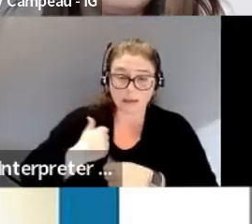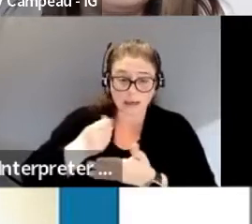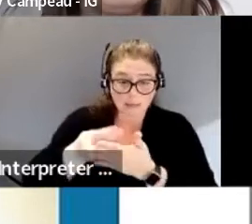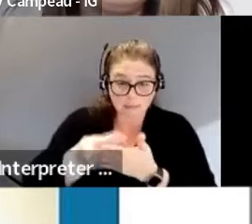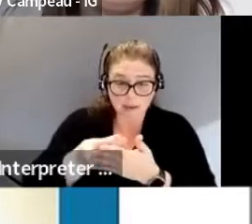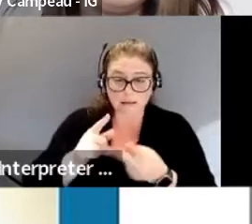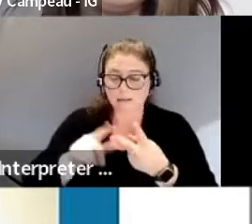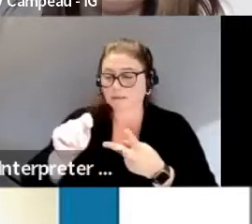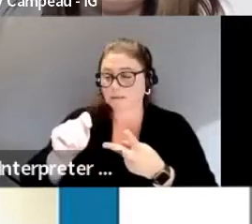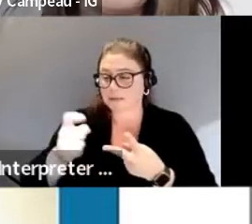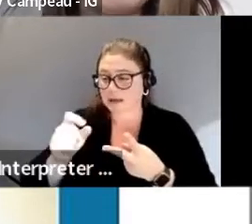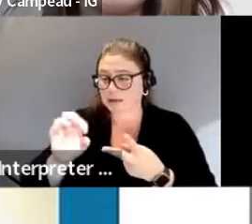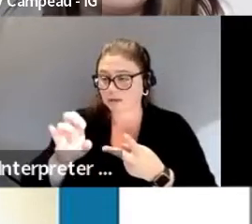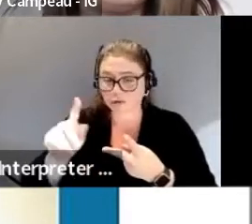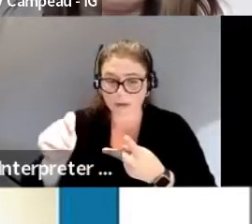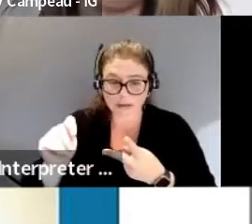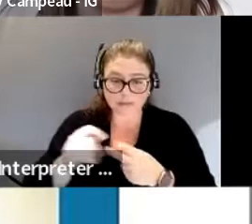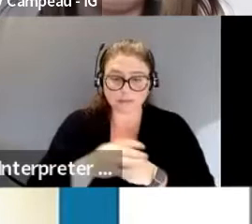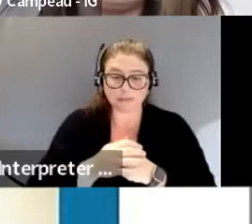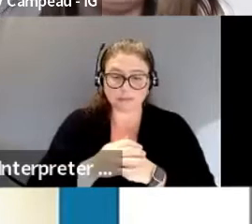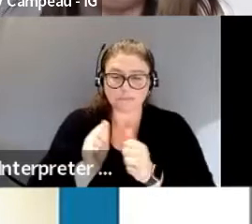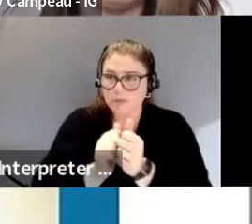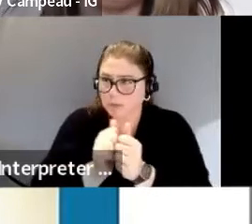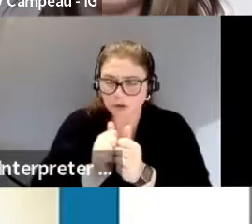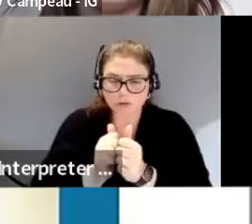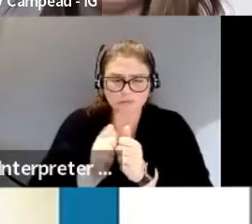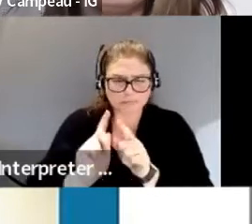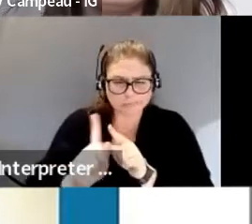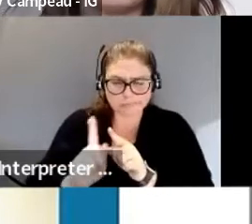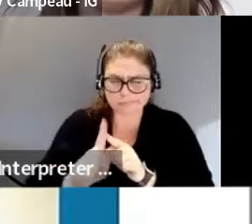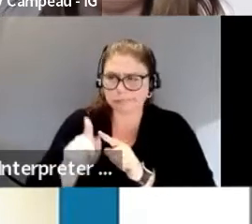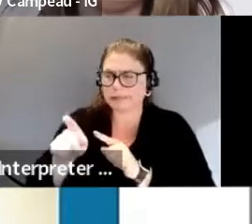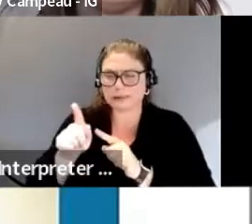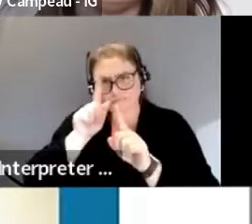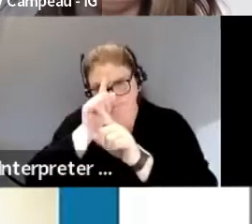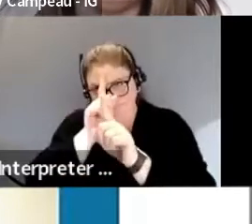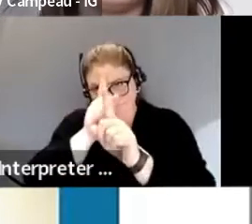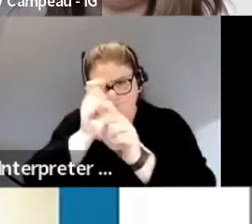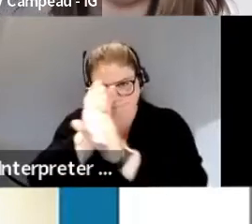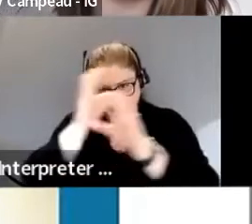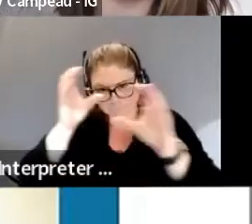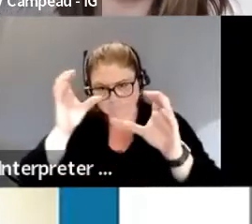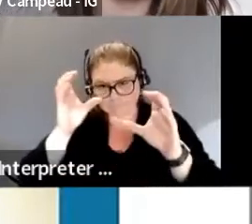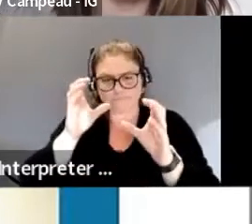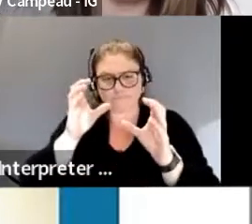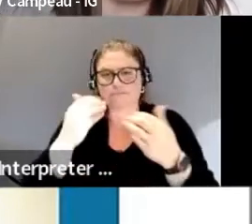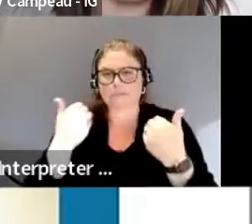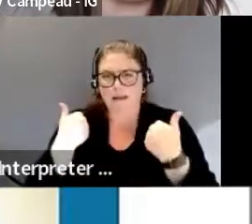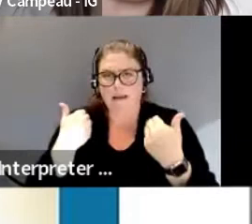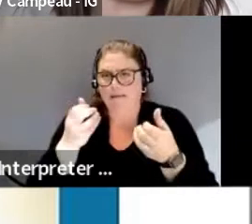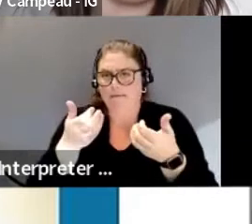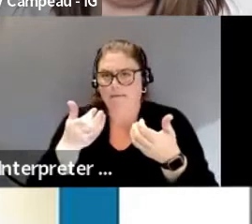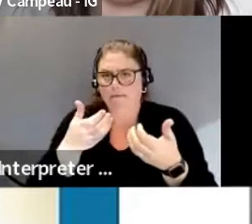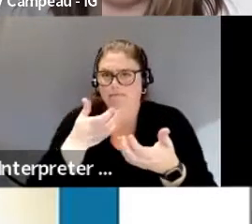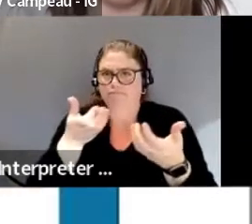competitions, his team is on a mission to power economic growth by democratizing access to non-dilutive funds. So